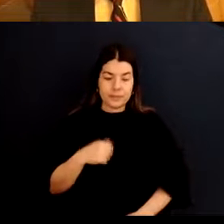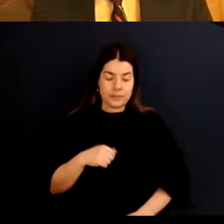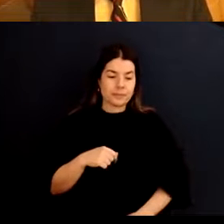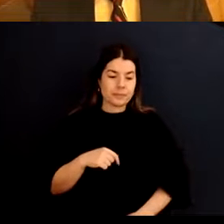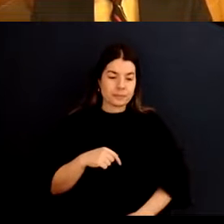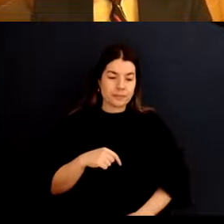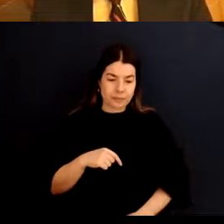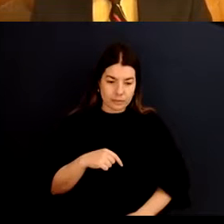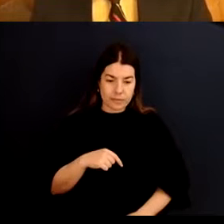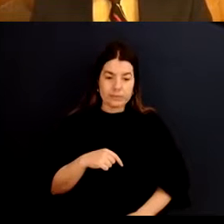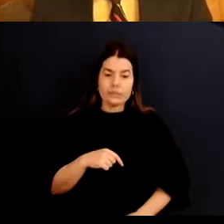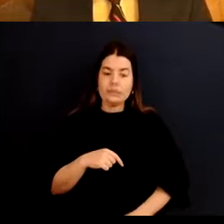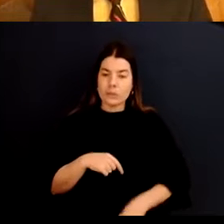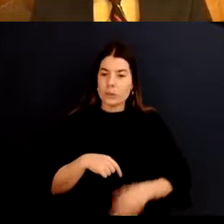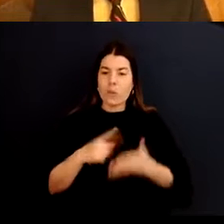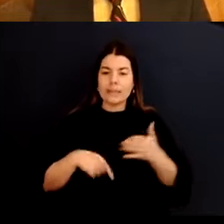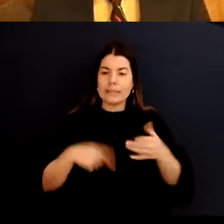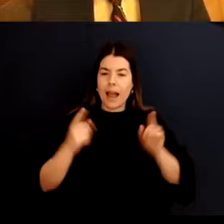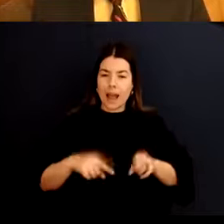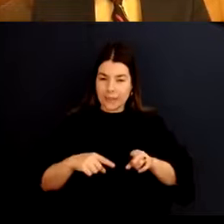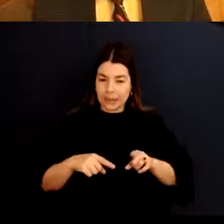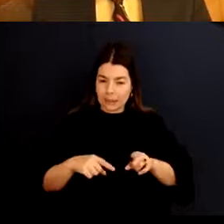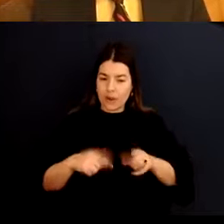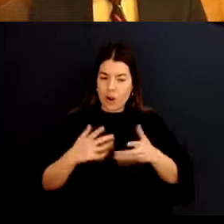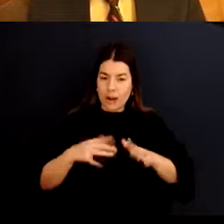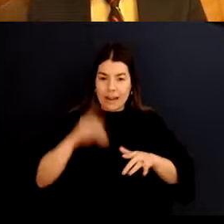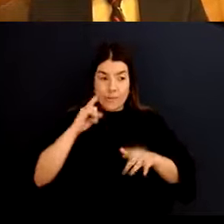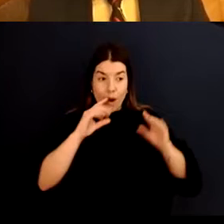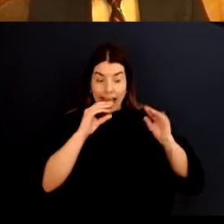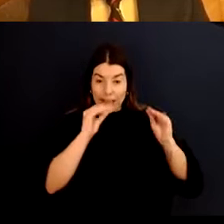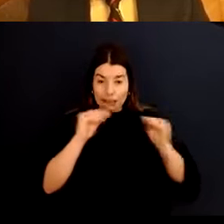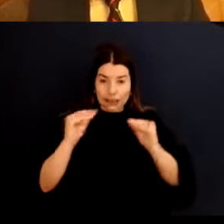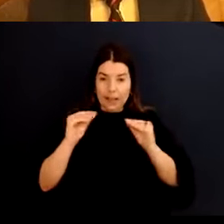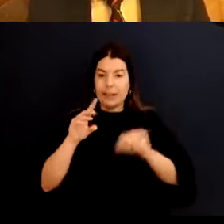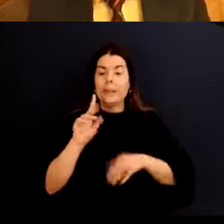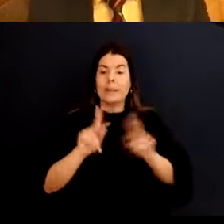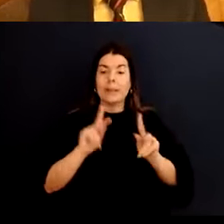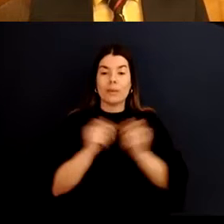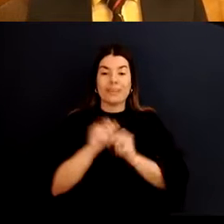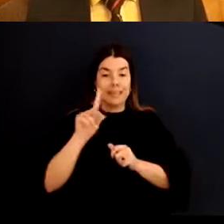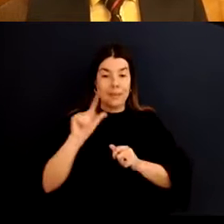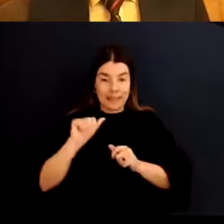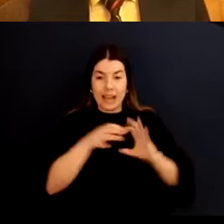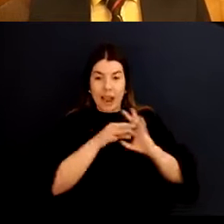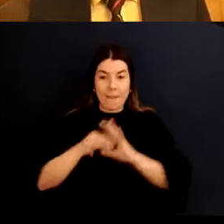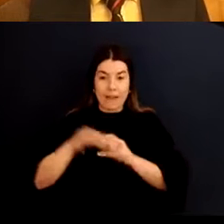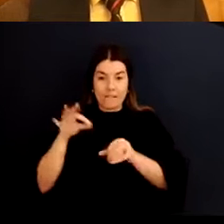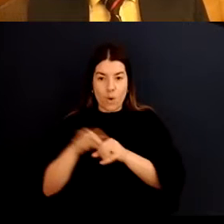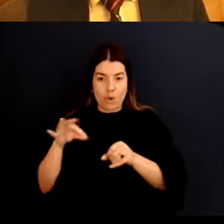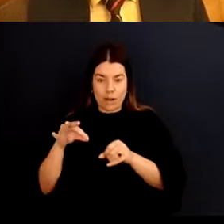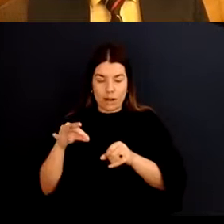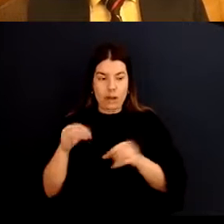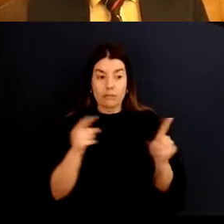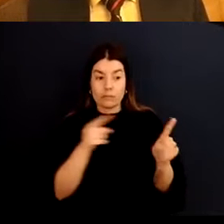What is being done to educate the disabled population about voting? I'd like each of you to share where you